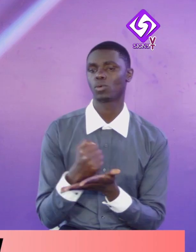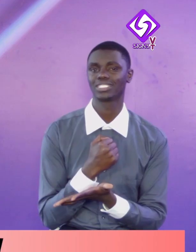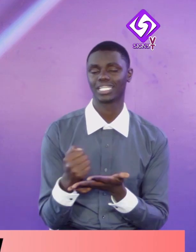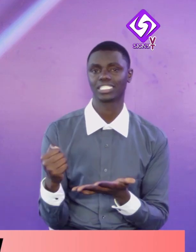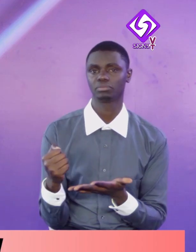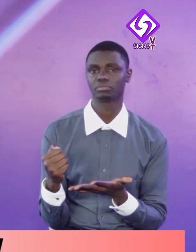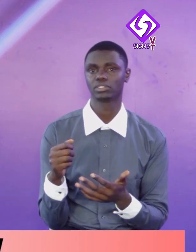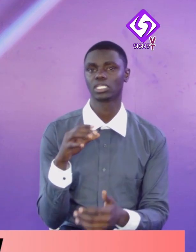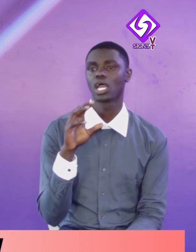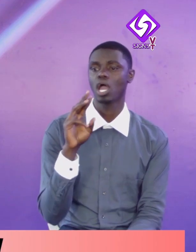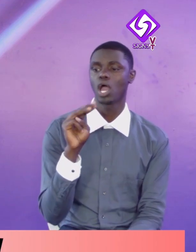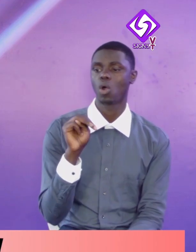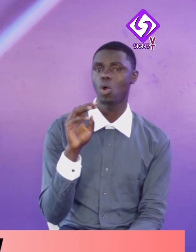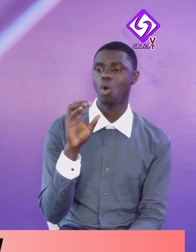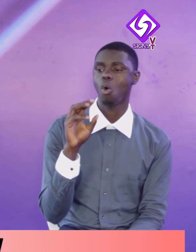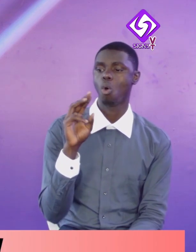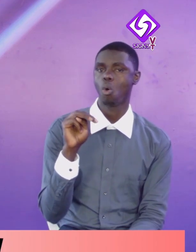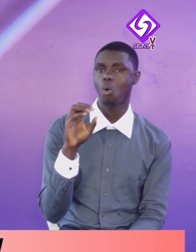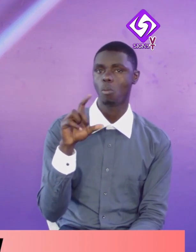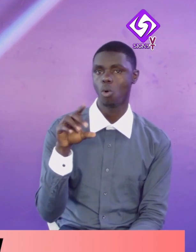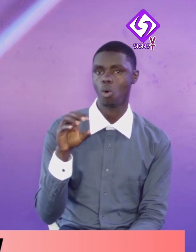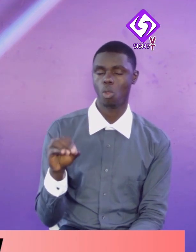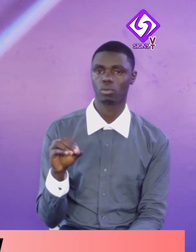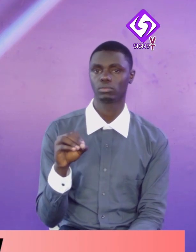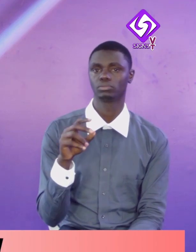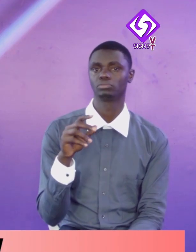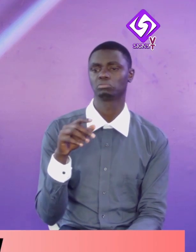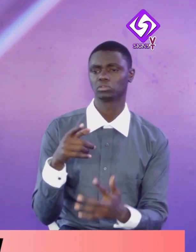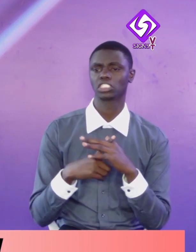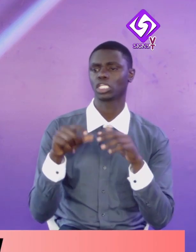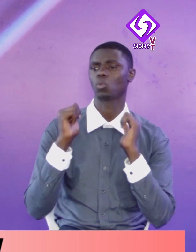Sami Omolo Pamzo has really started well.